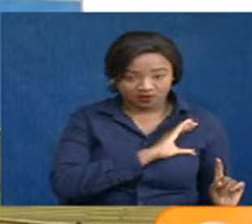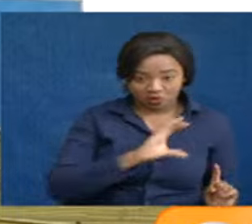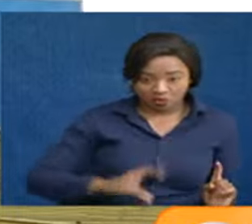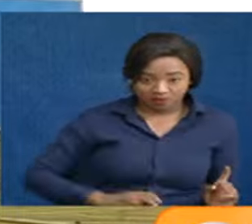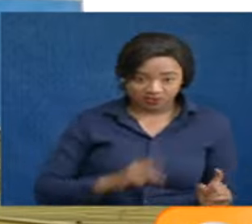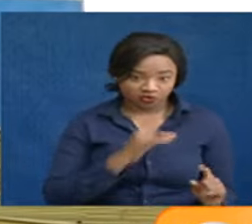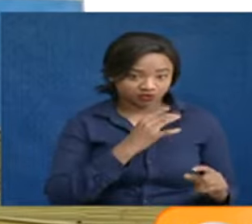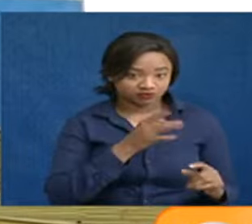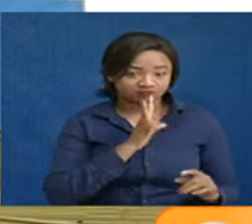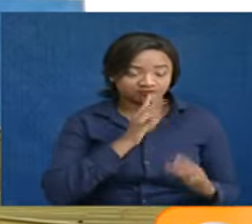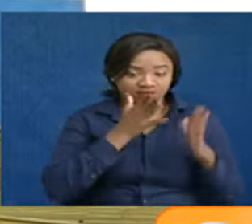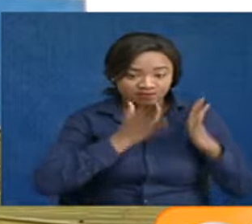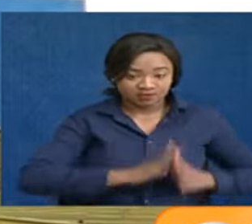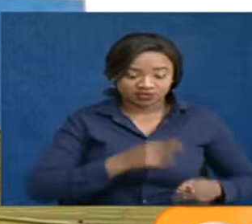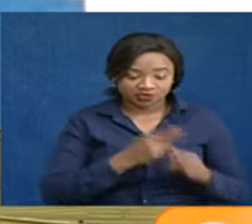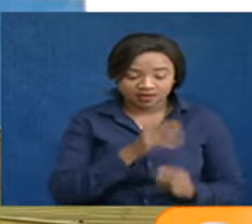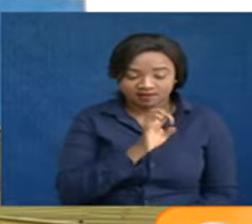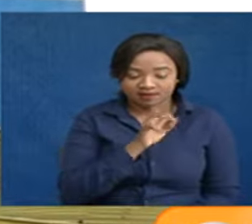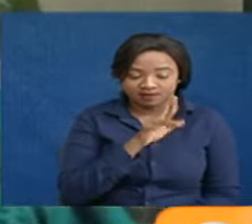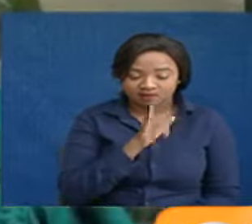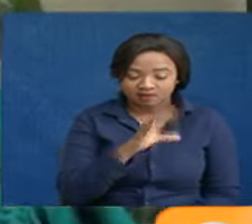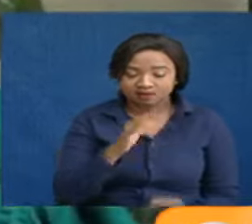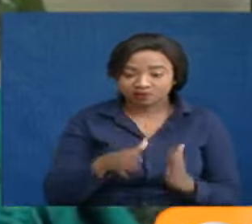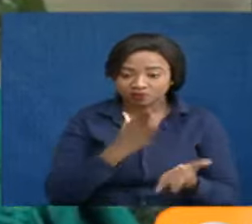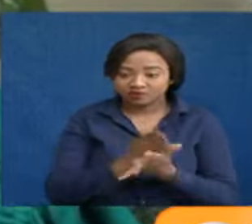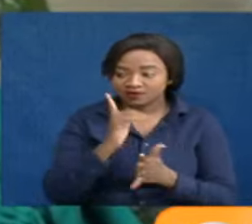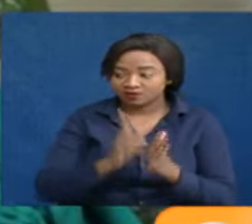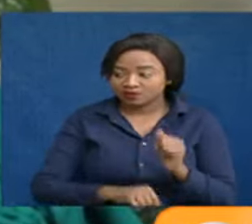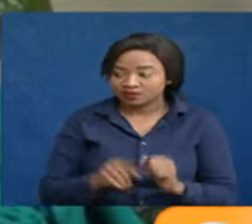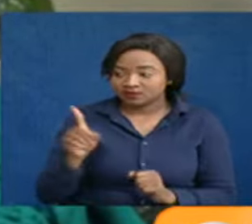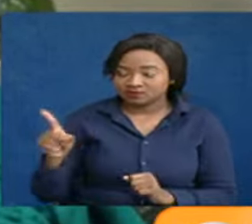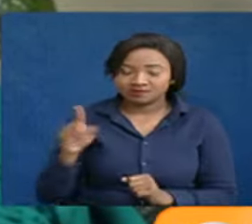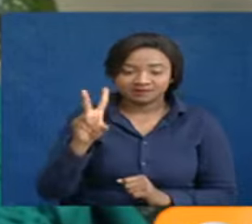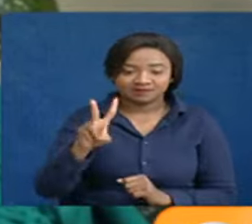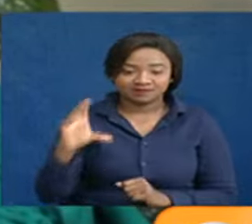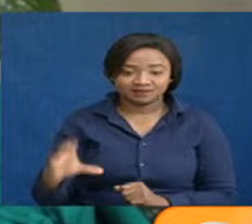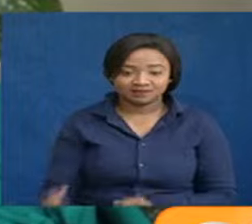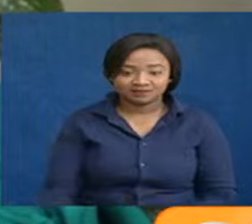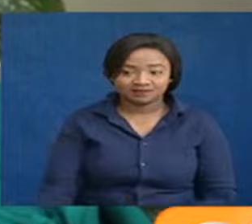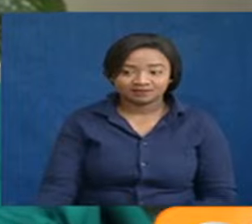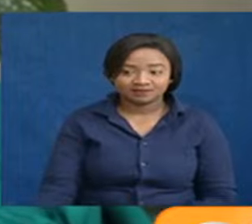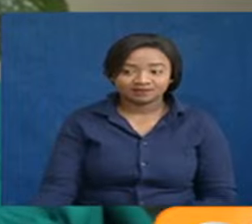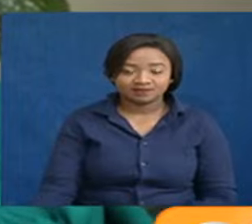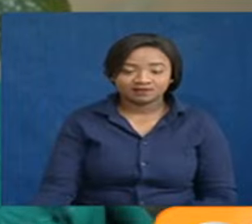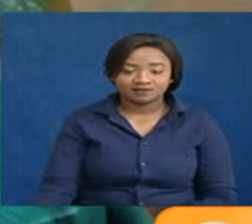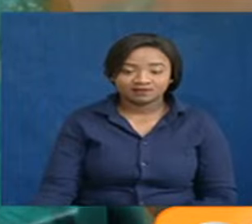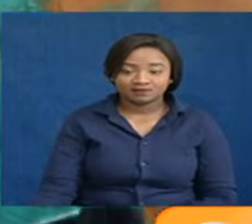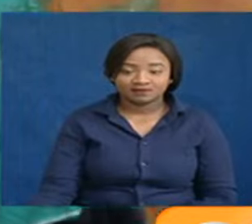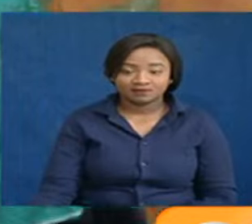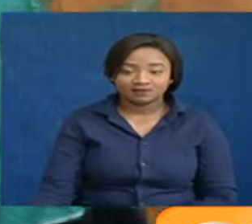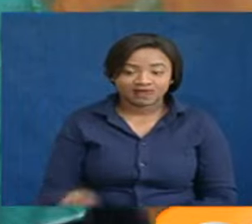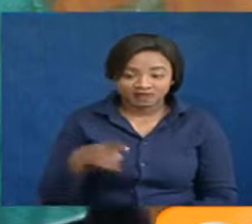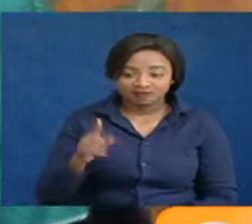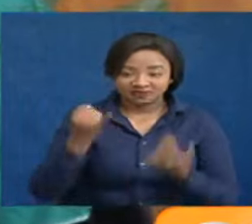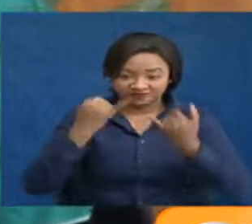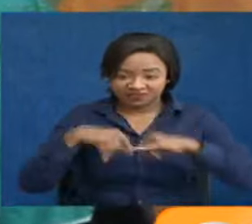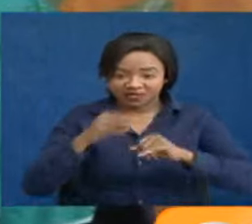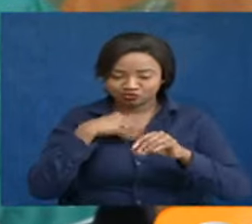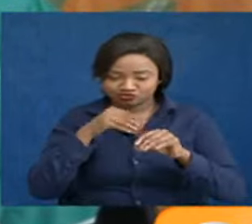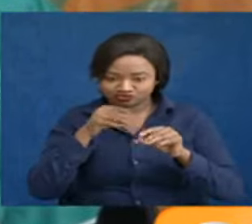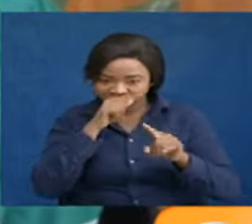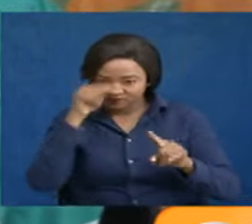Ngumbi, has confirmed that the Moi University VC also faces accusations of attempting to interfere with the